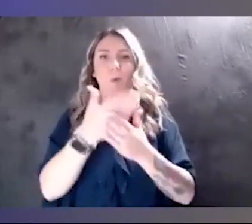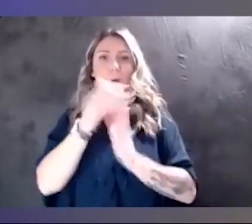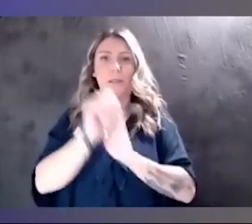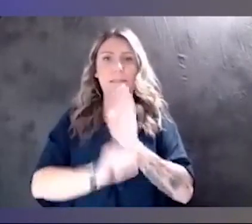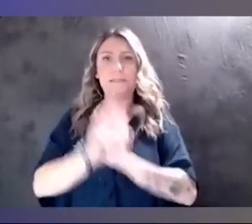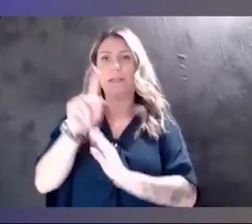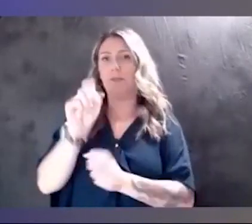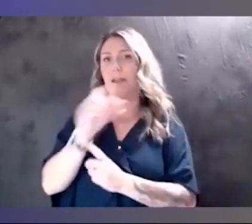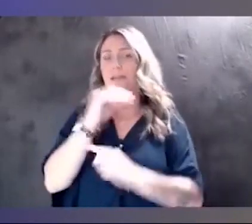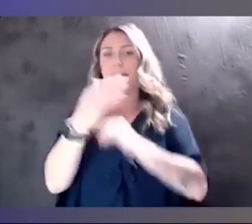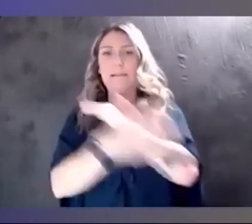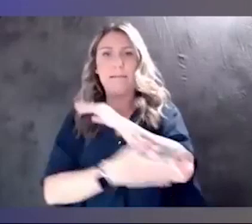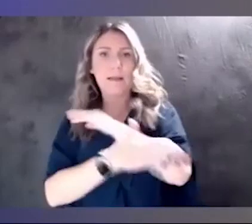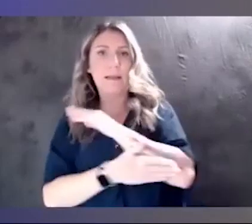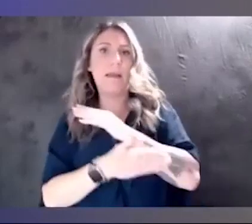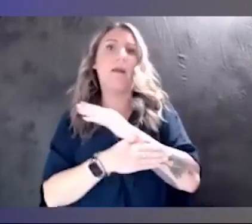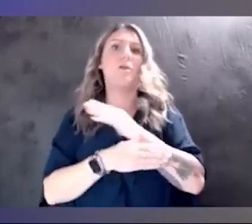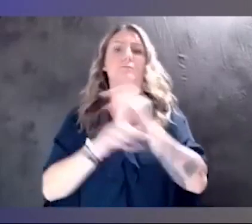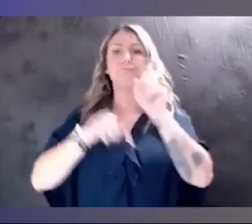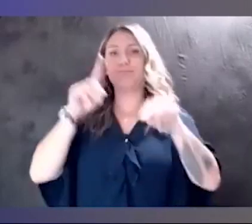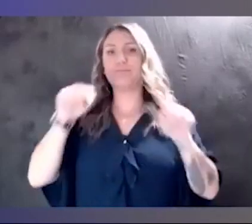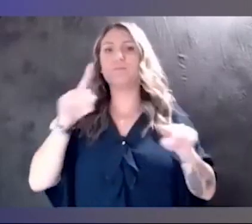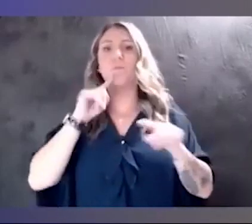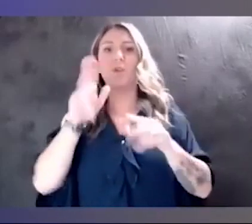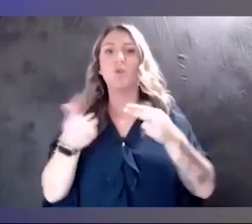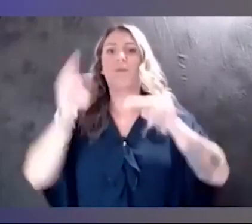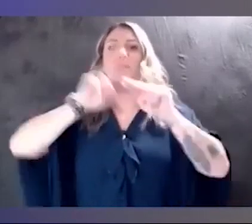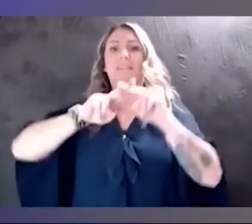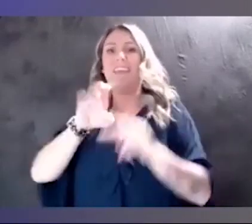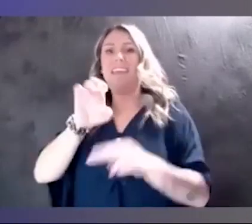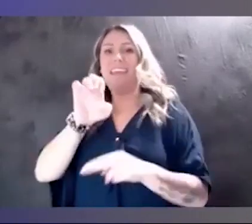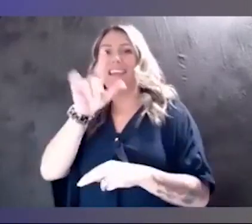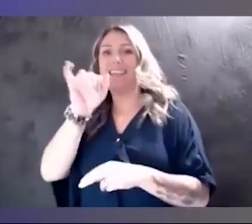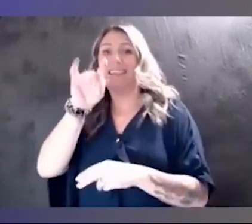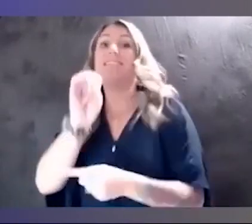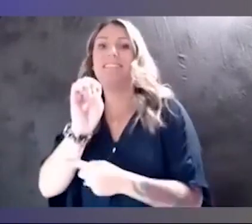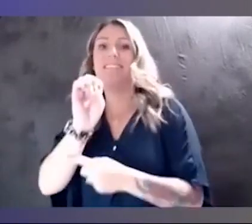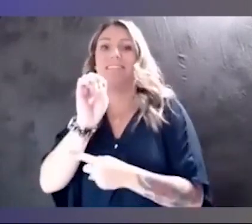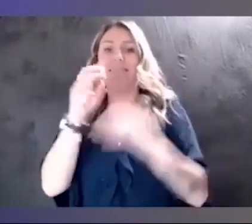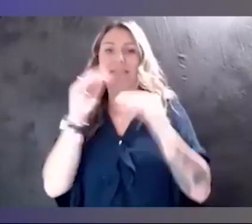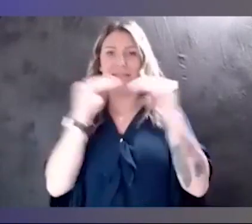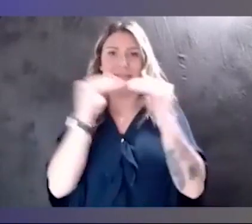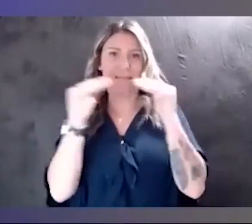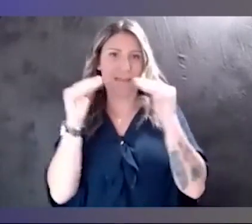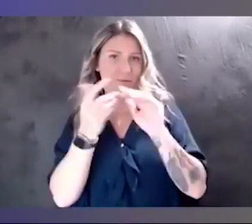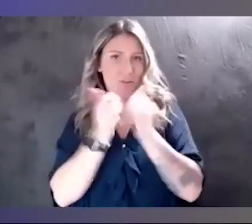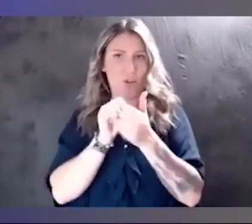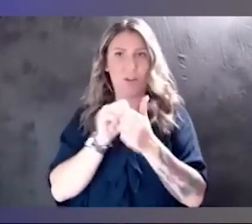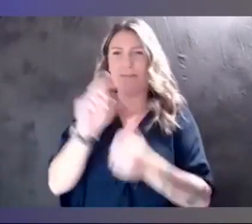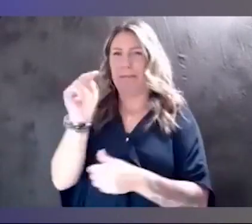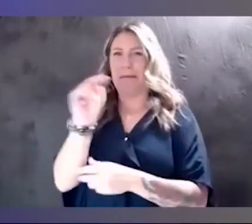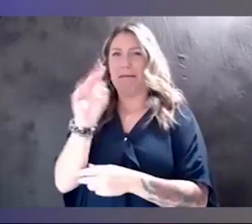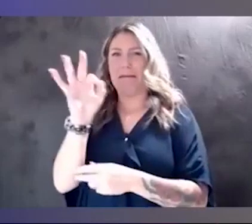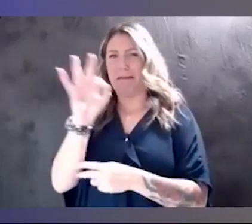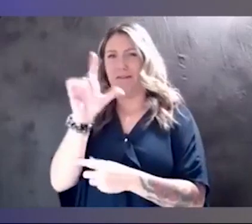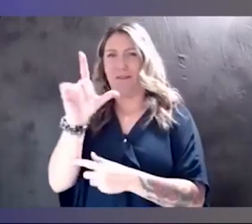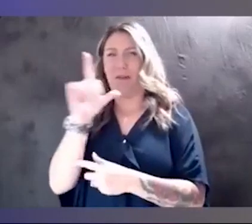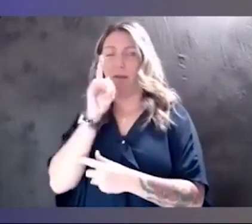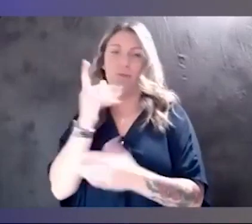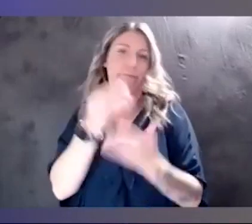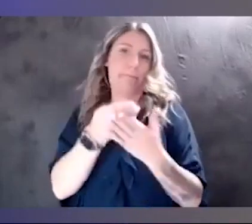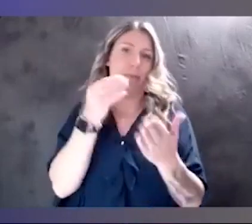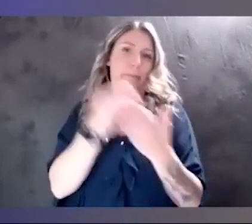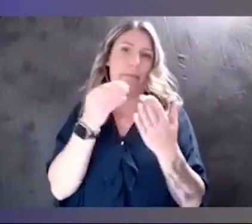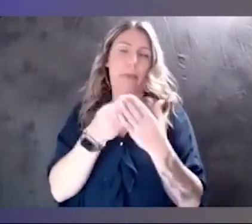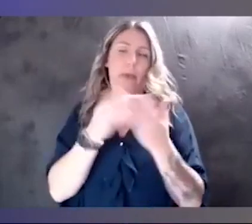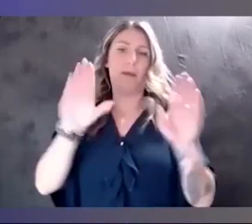as we move up the ladder to elite level athletes, obviously the NFL, money's no object when it comes to testing, right? Major League Baseball